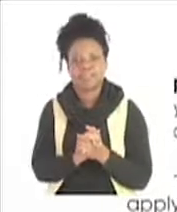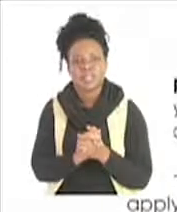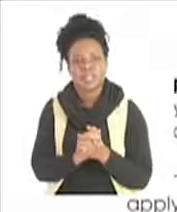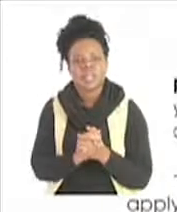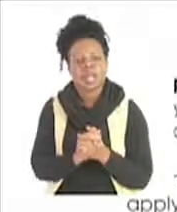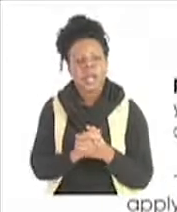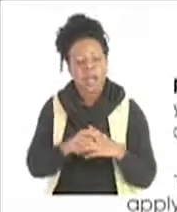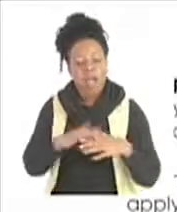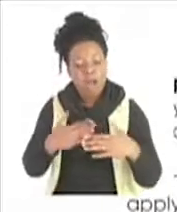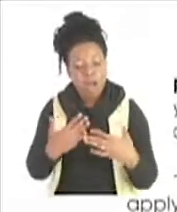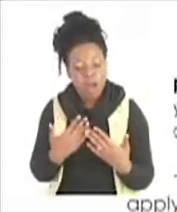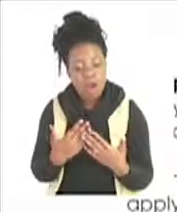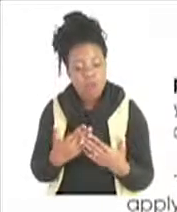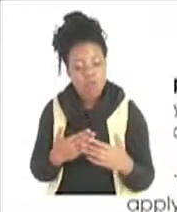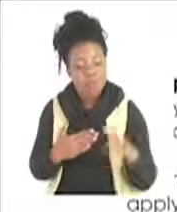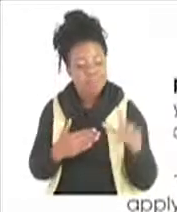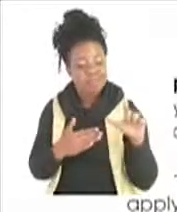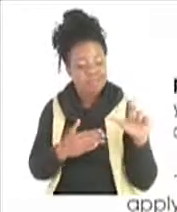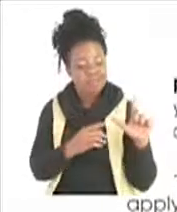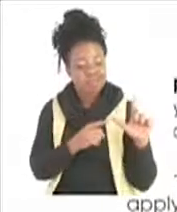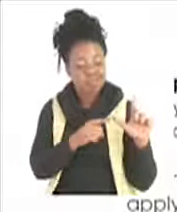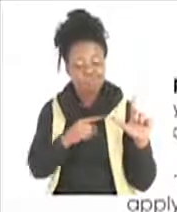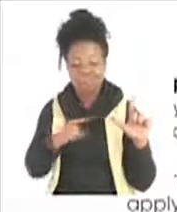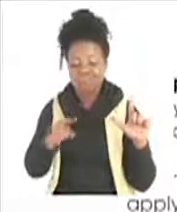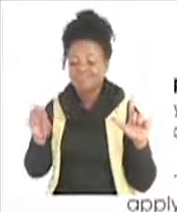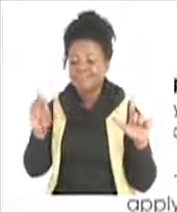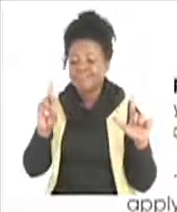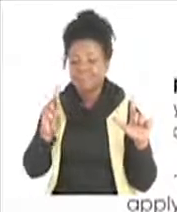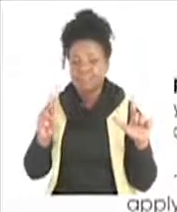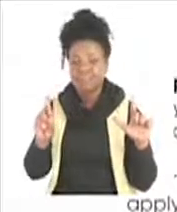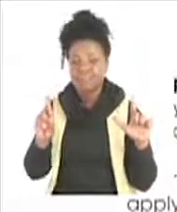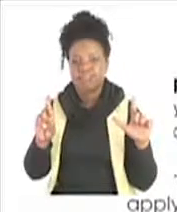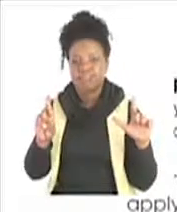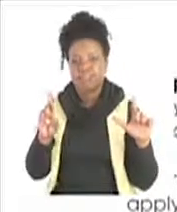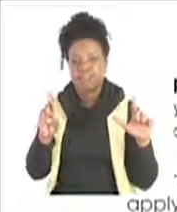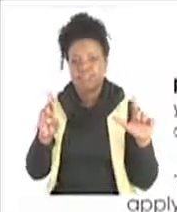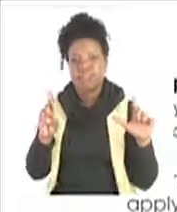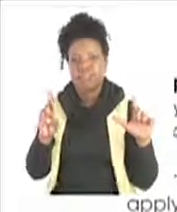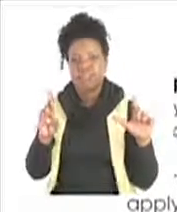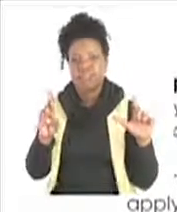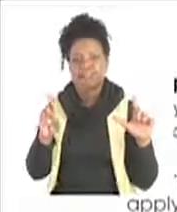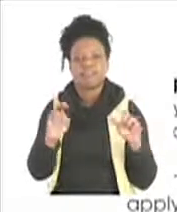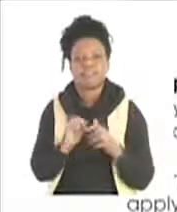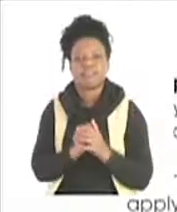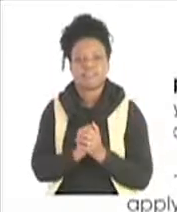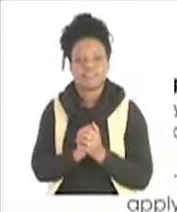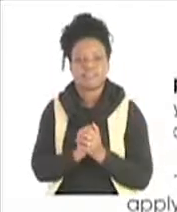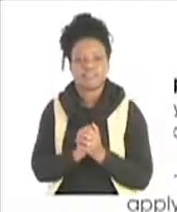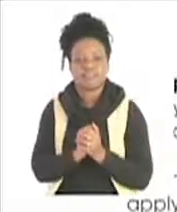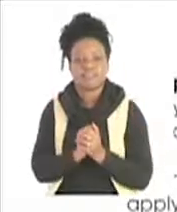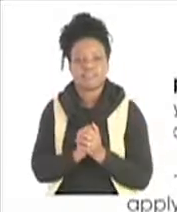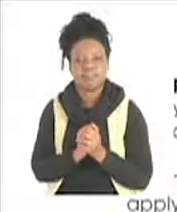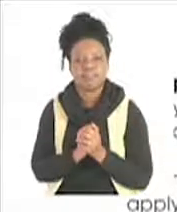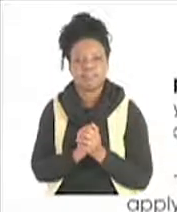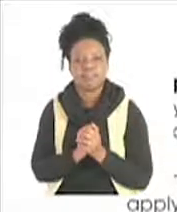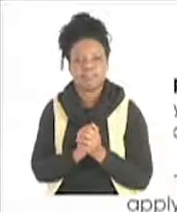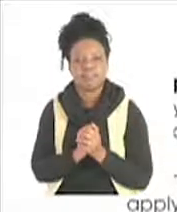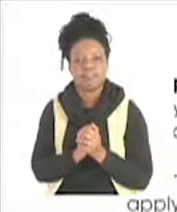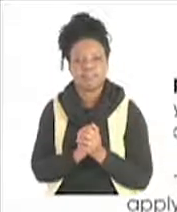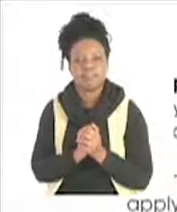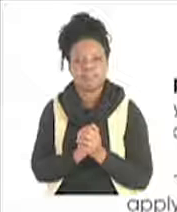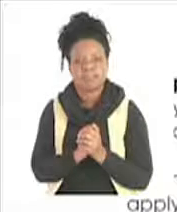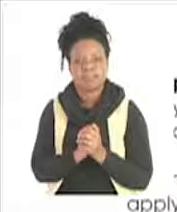from left to right. And that we will explain when we get to the examples. And